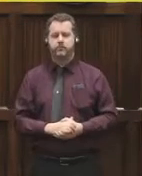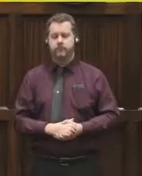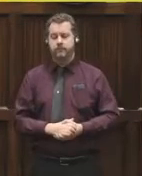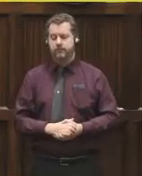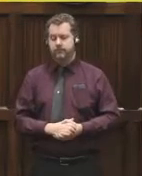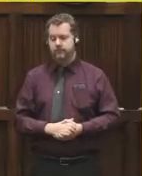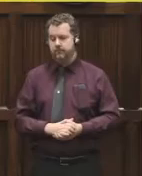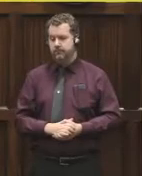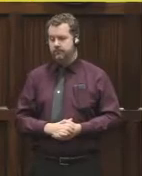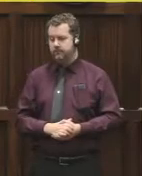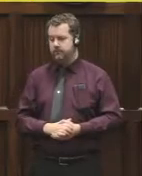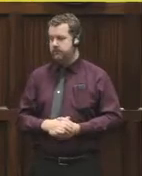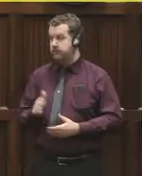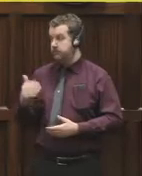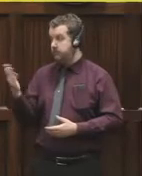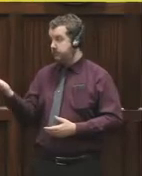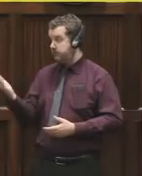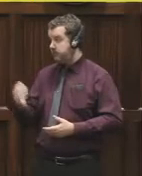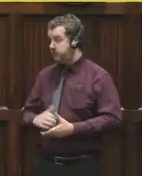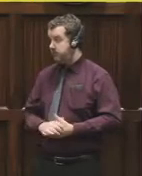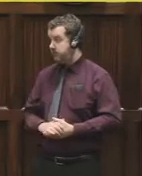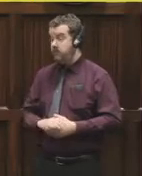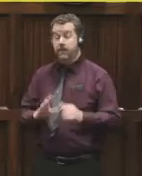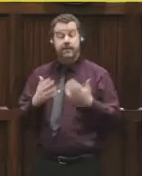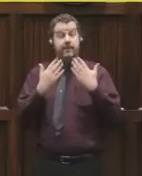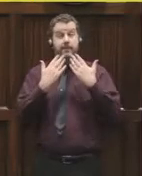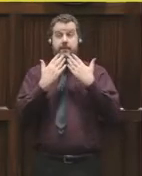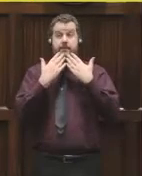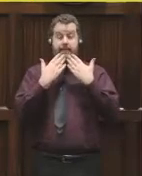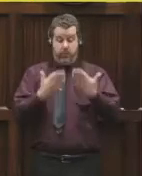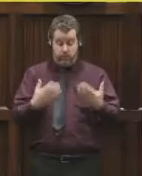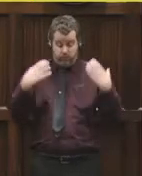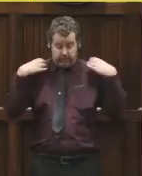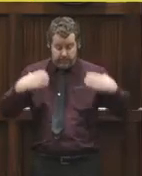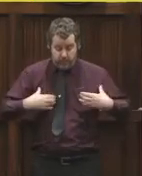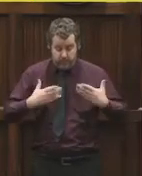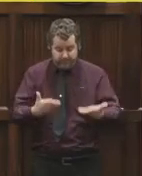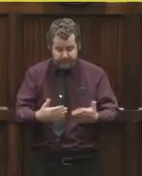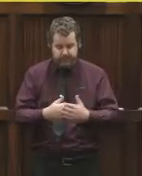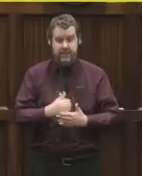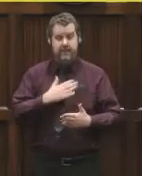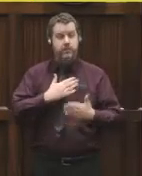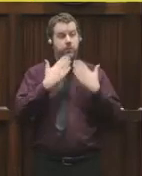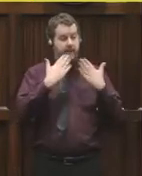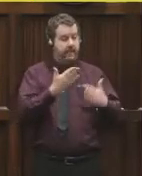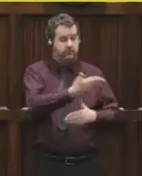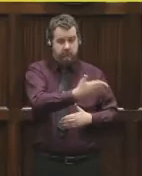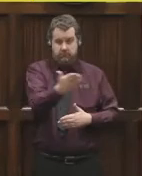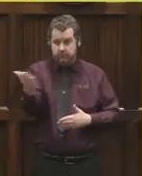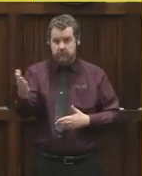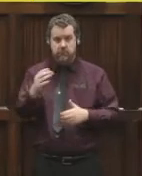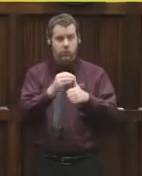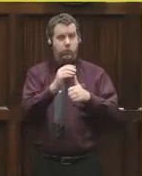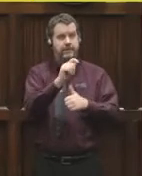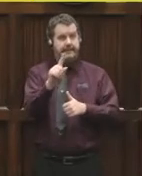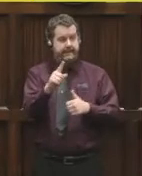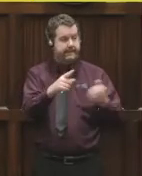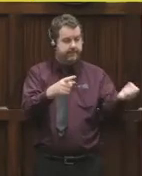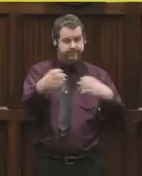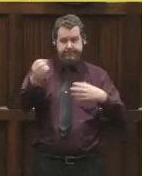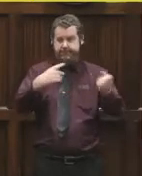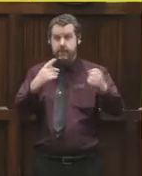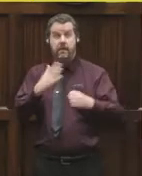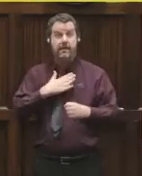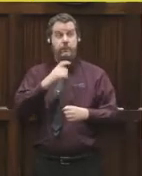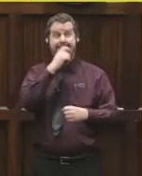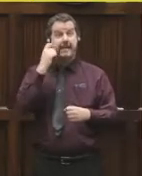Deputy Daly. I'd like to thank the other deputies who contributed. I'd like to first of all say that my points were in no way